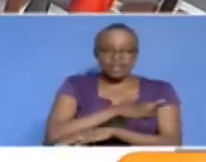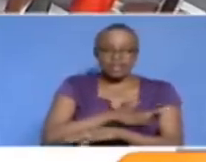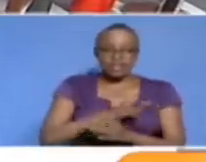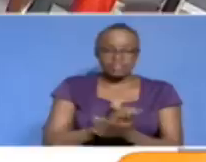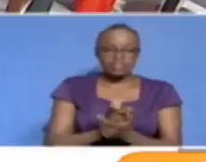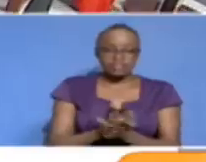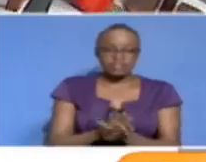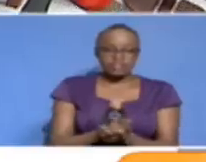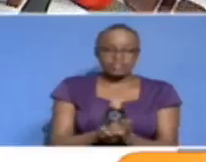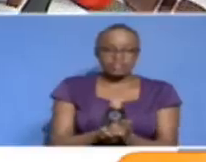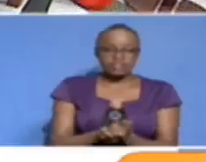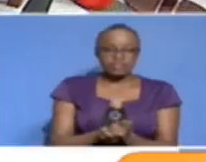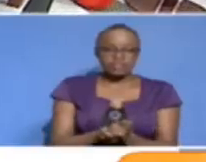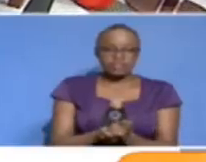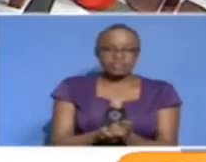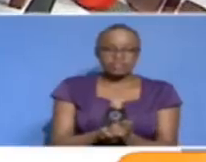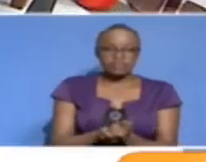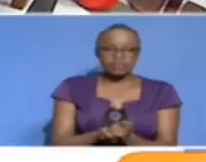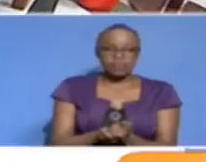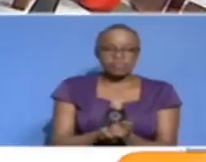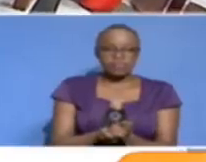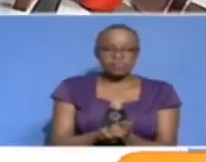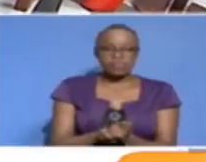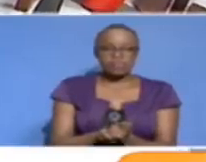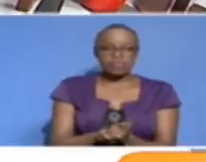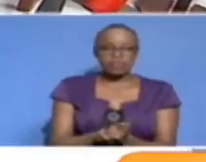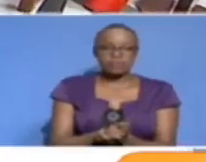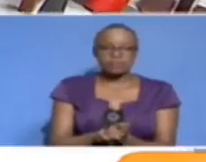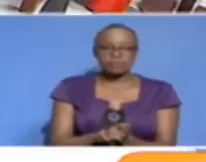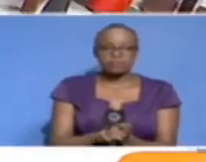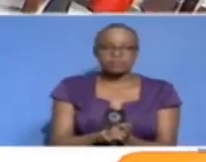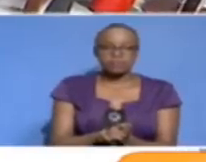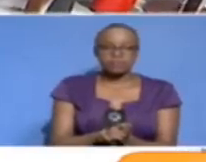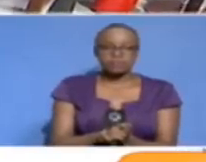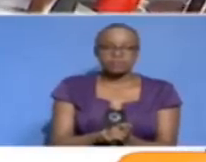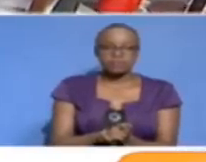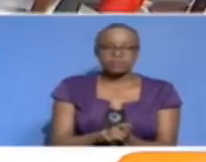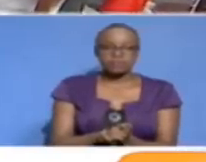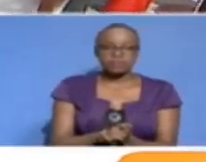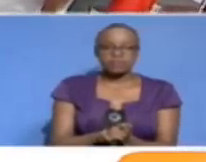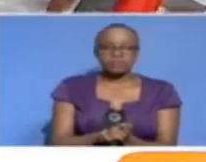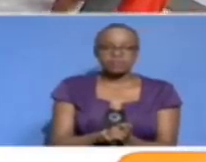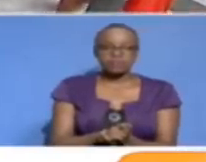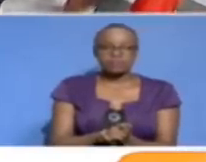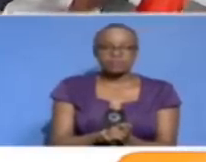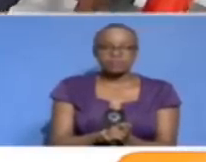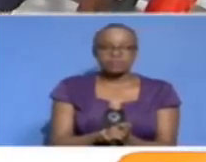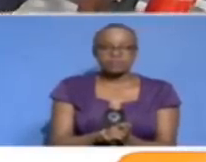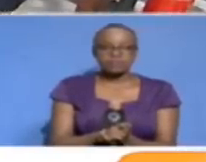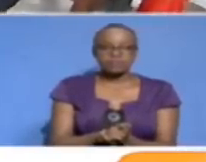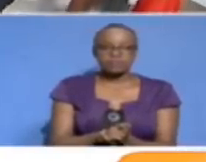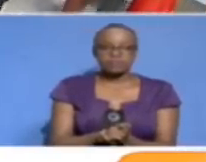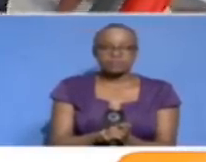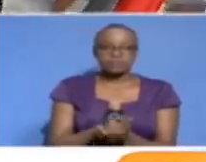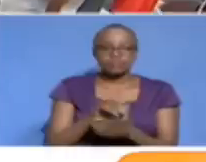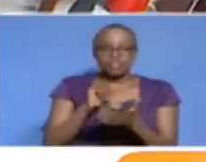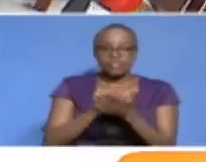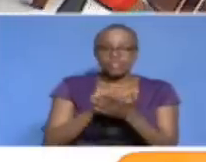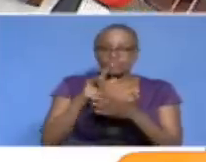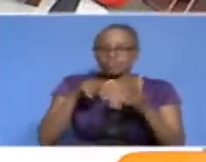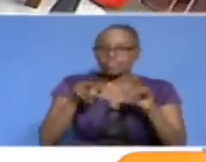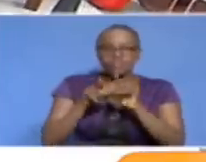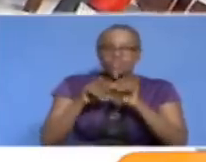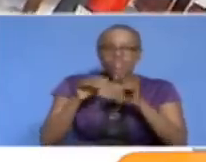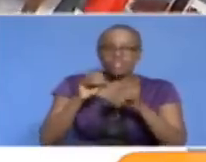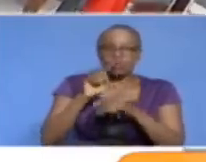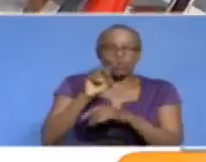you all. Twitter was awash with rumors of Oliver. It took nearly an hour. Oh, that was Oliver,